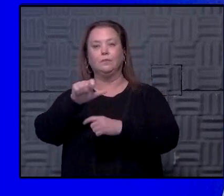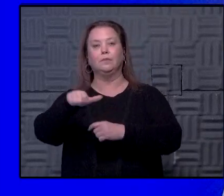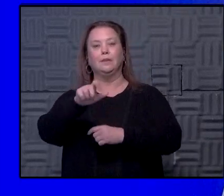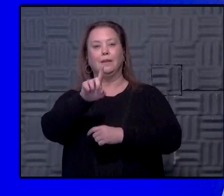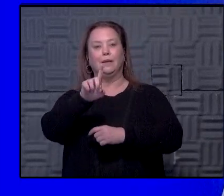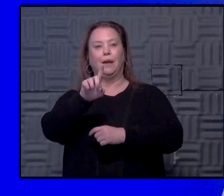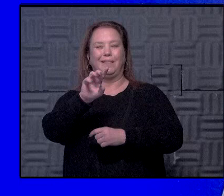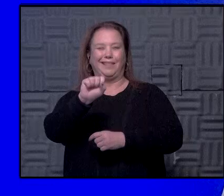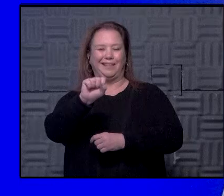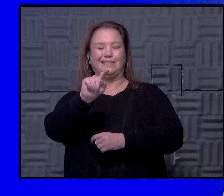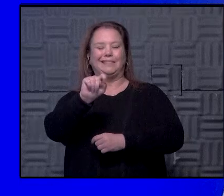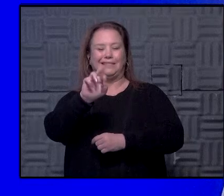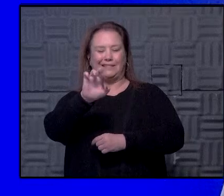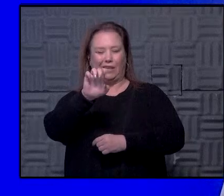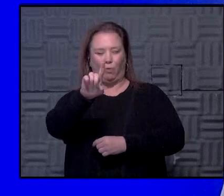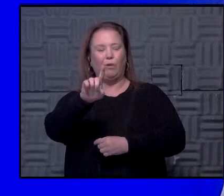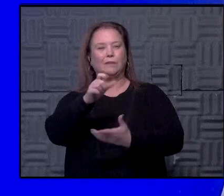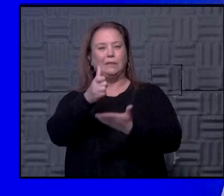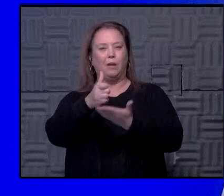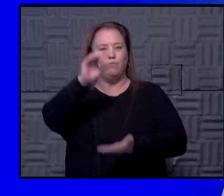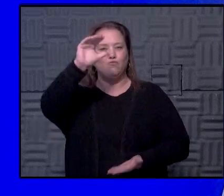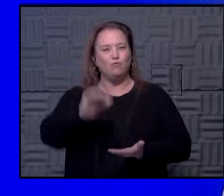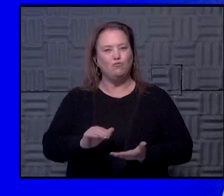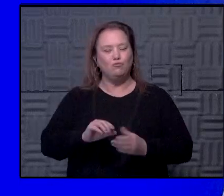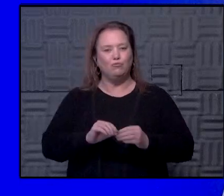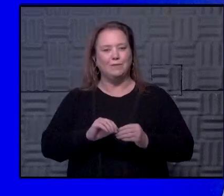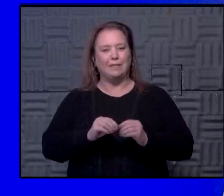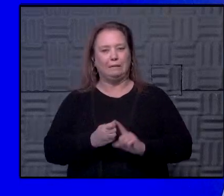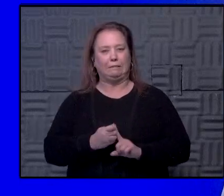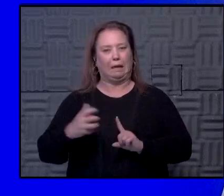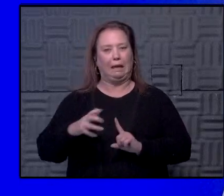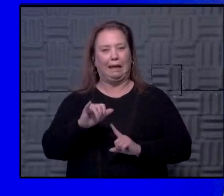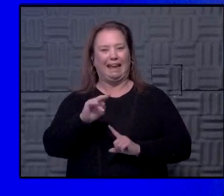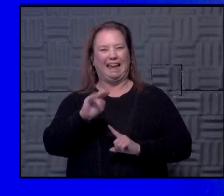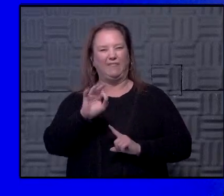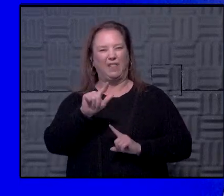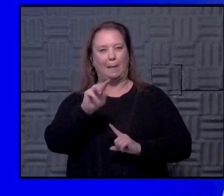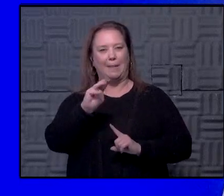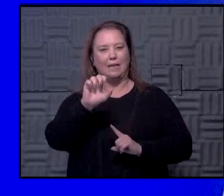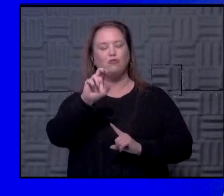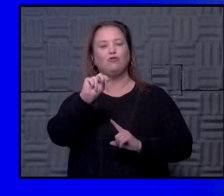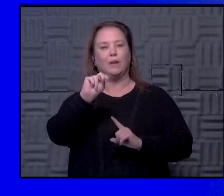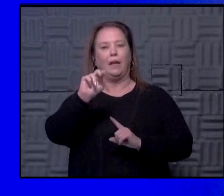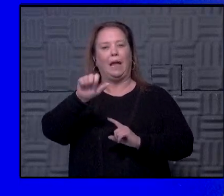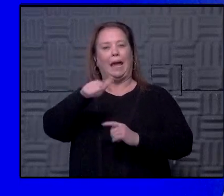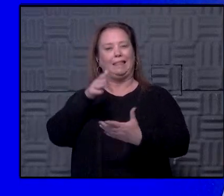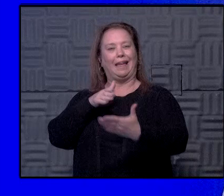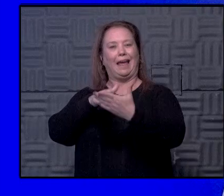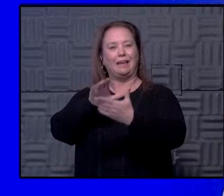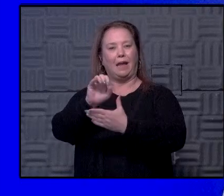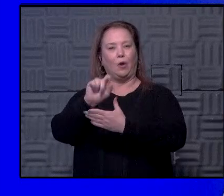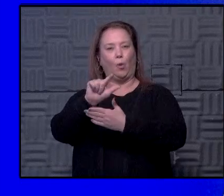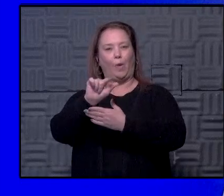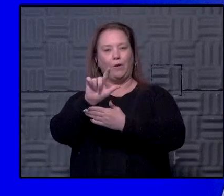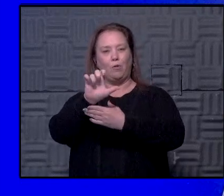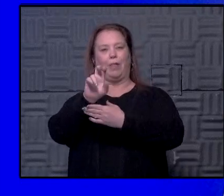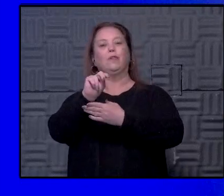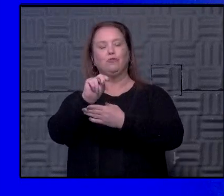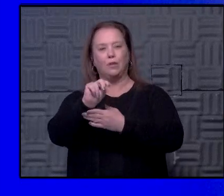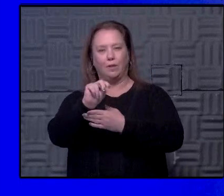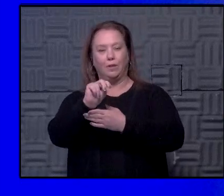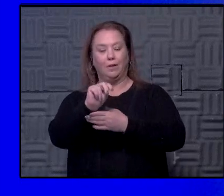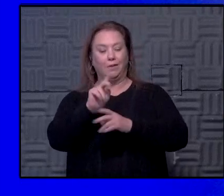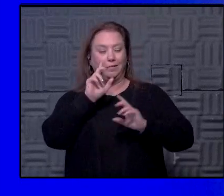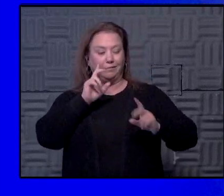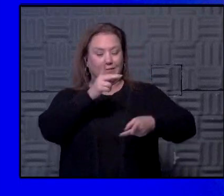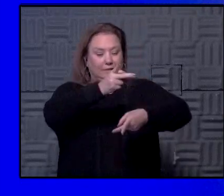the dexamethasone, the steroids, to help reduce that inflammation, and the anticoagulation to try and treat those large and small